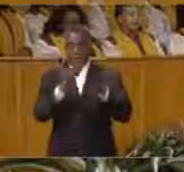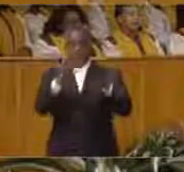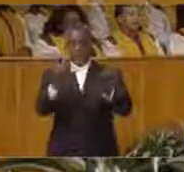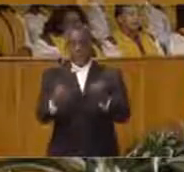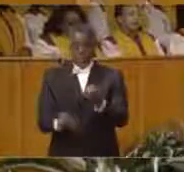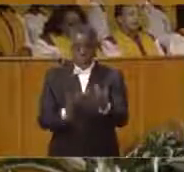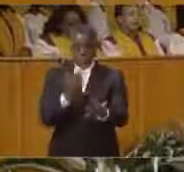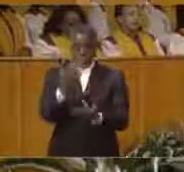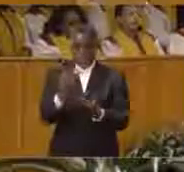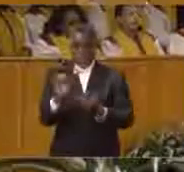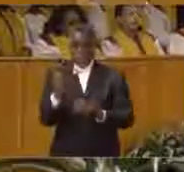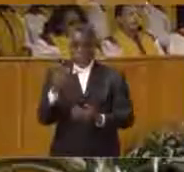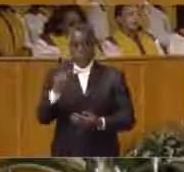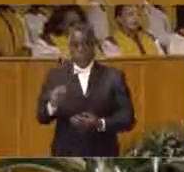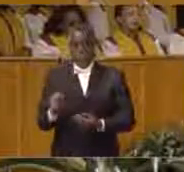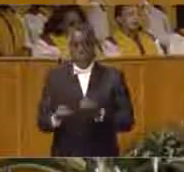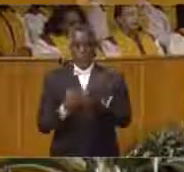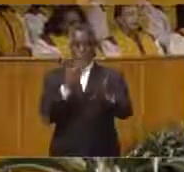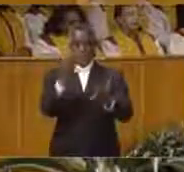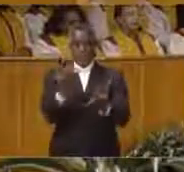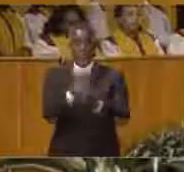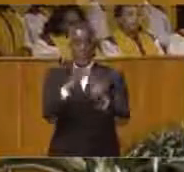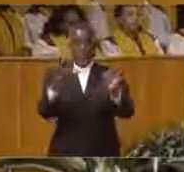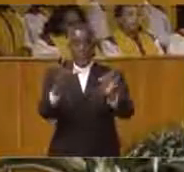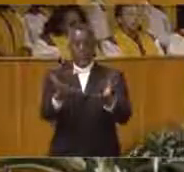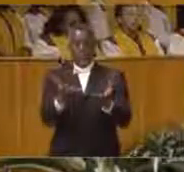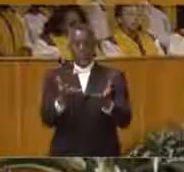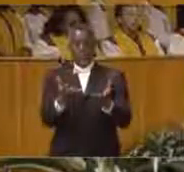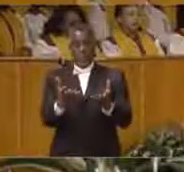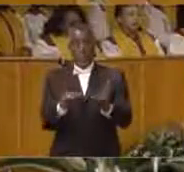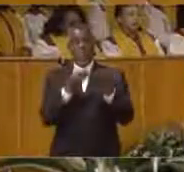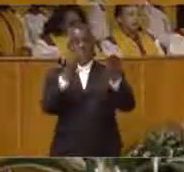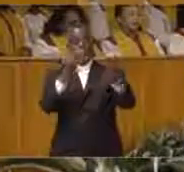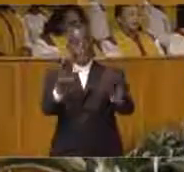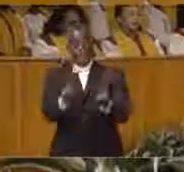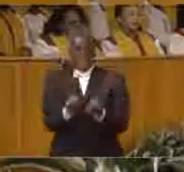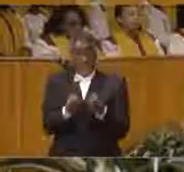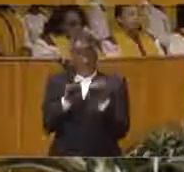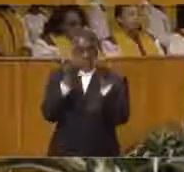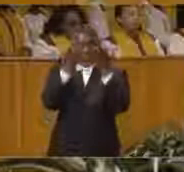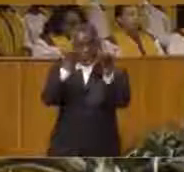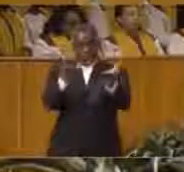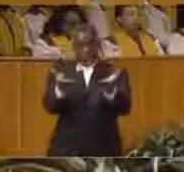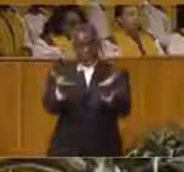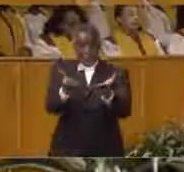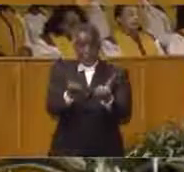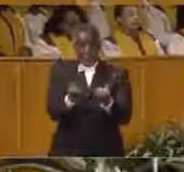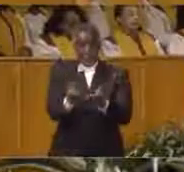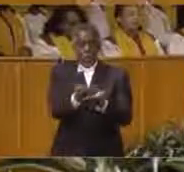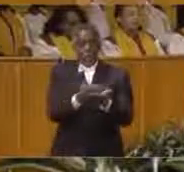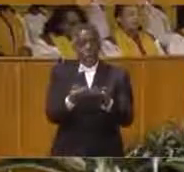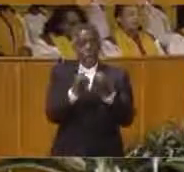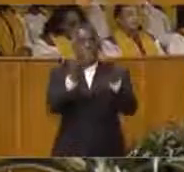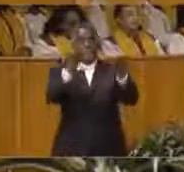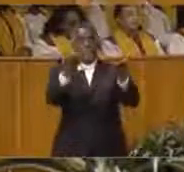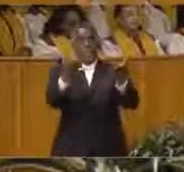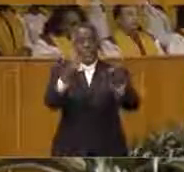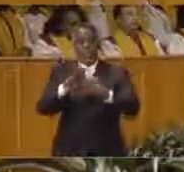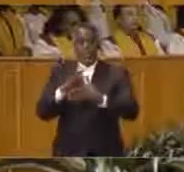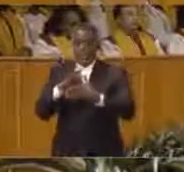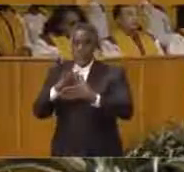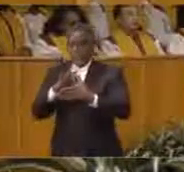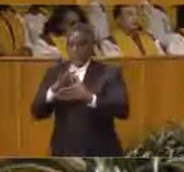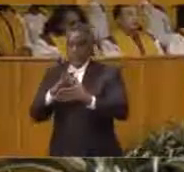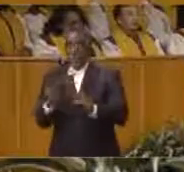a burnt offering, a free will offering, a sacrificial offering, a meat